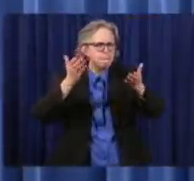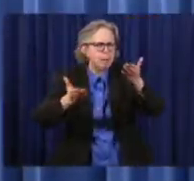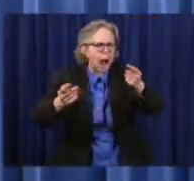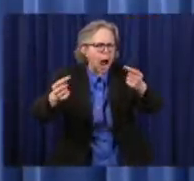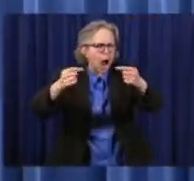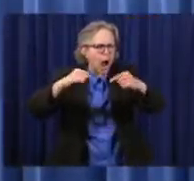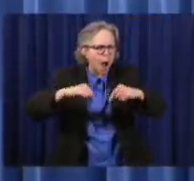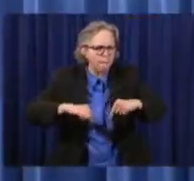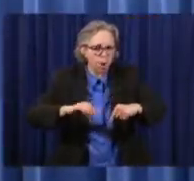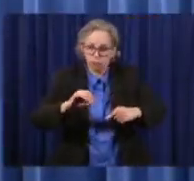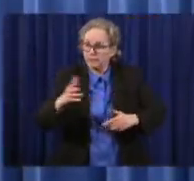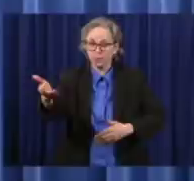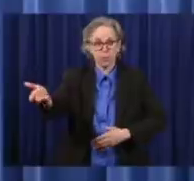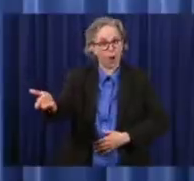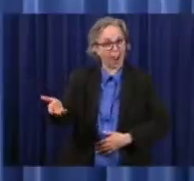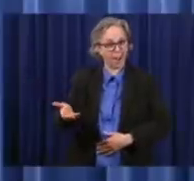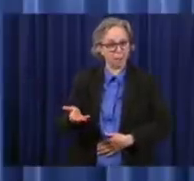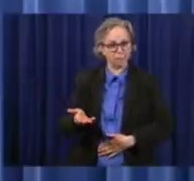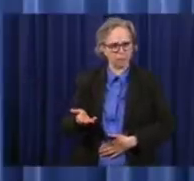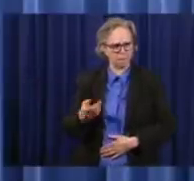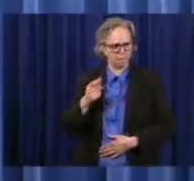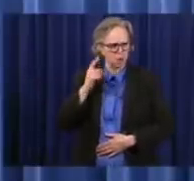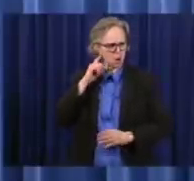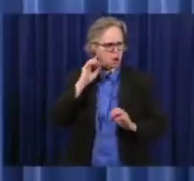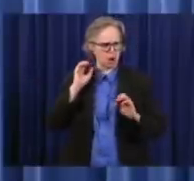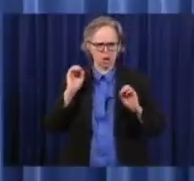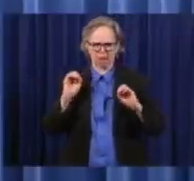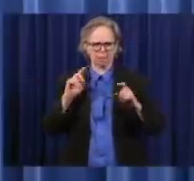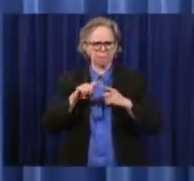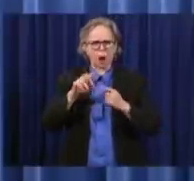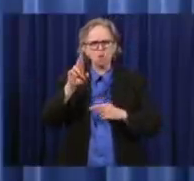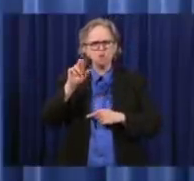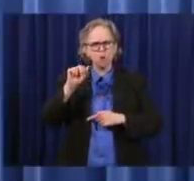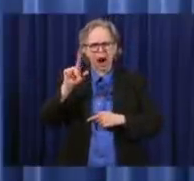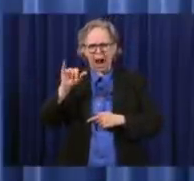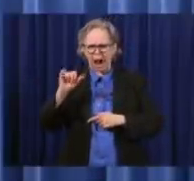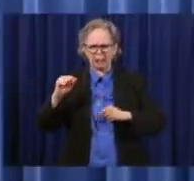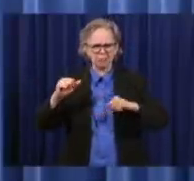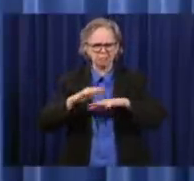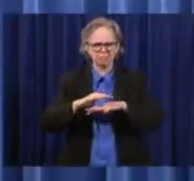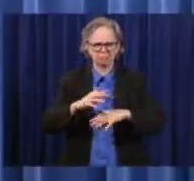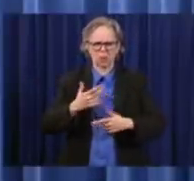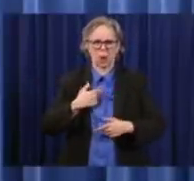more about that. I mean, that's got to come from the White House. So.